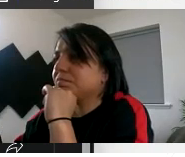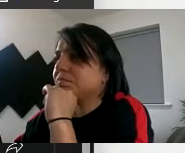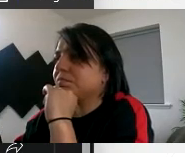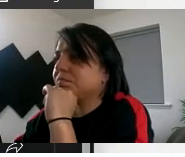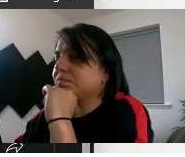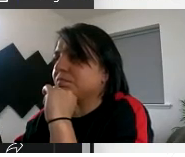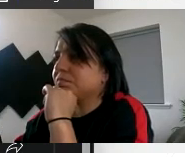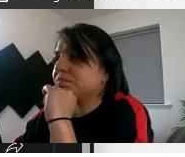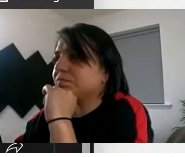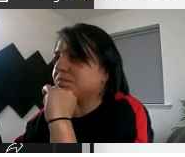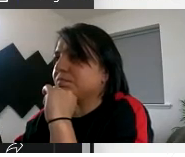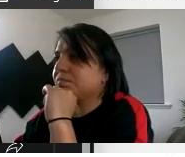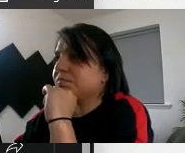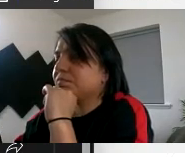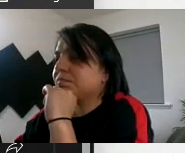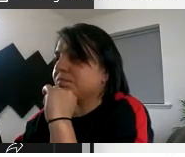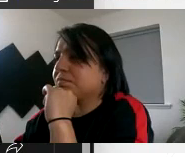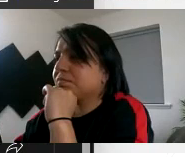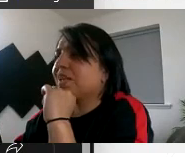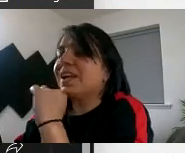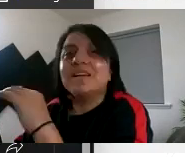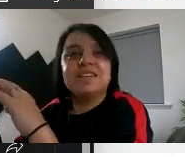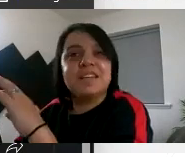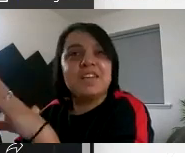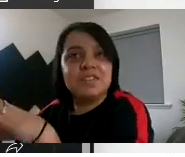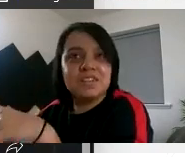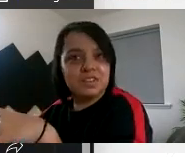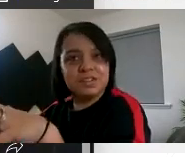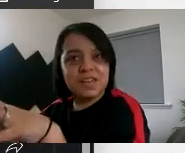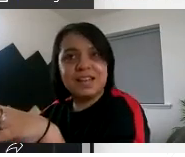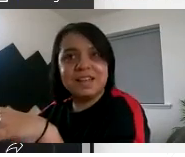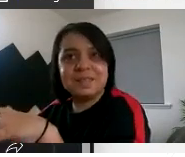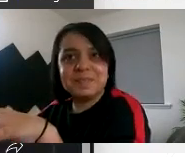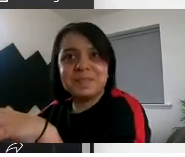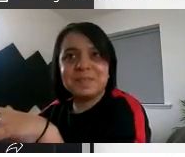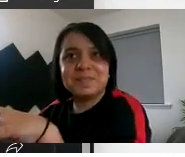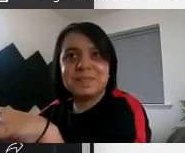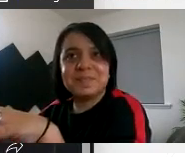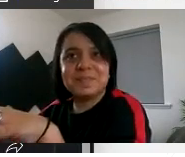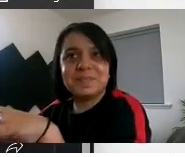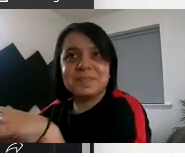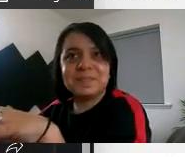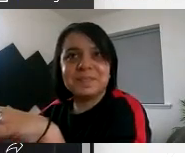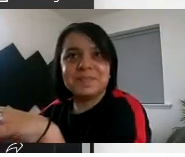Very, very distinctive tour. Did any of you actually understand that?